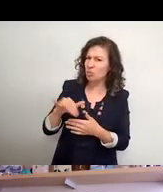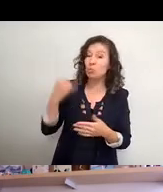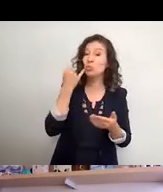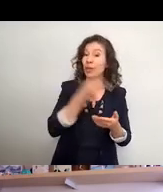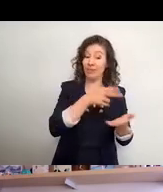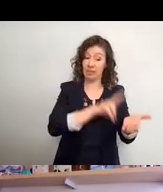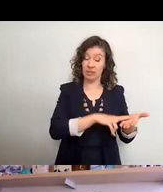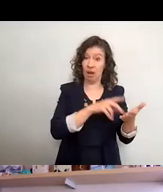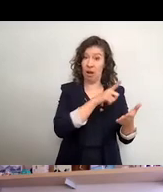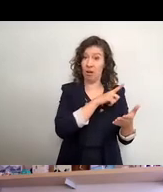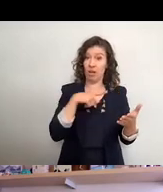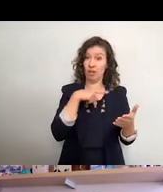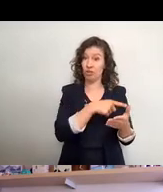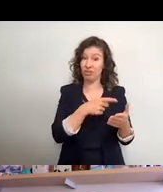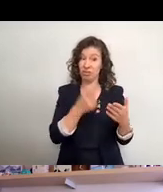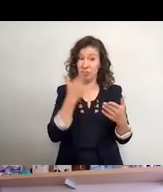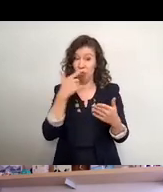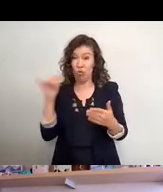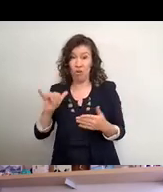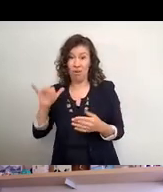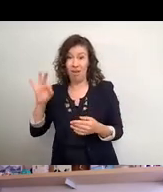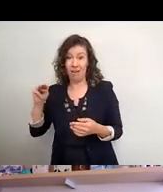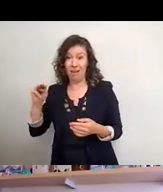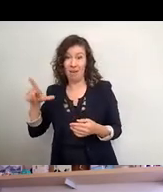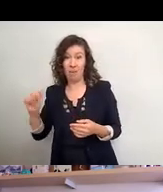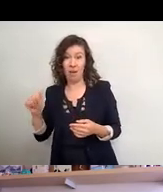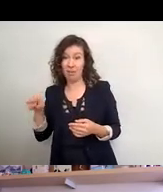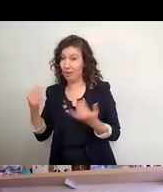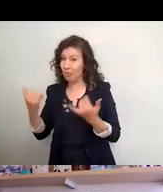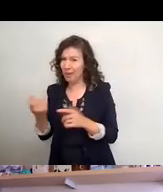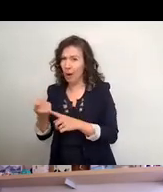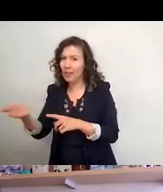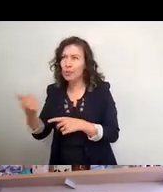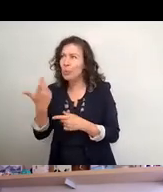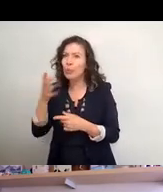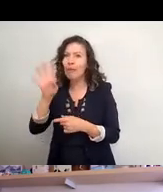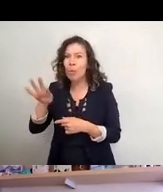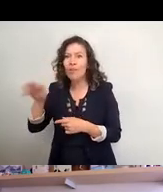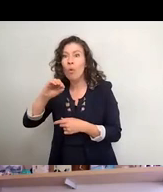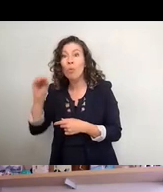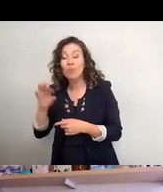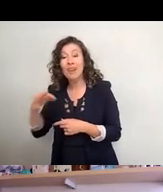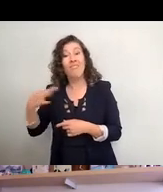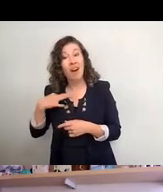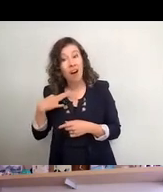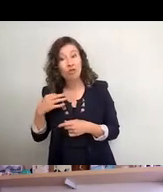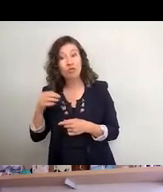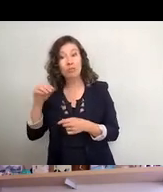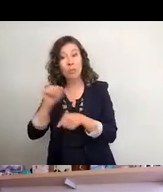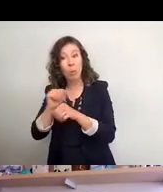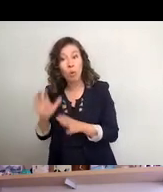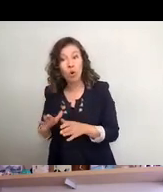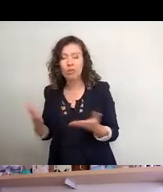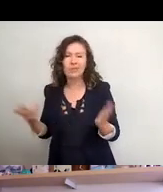mirrors current FMLA requirements that right now exclude 44% of eligible workers, then a